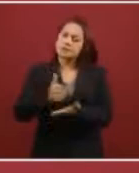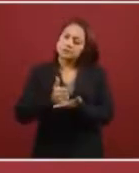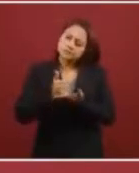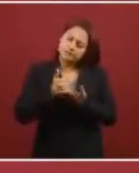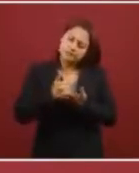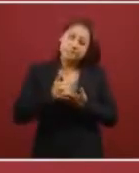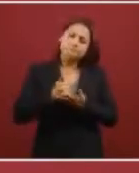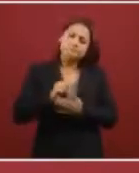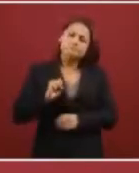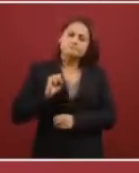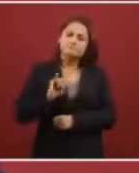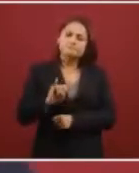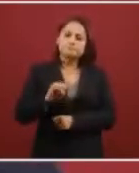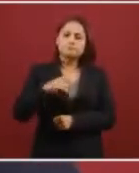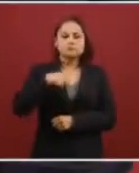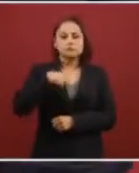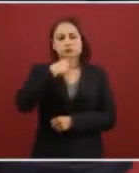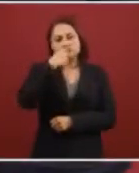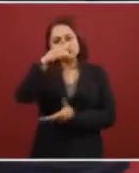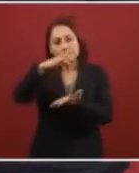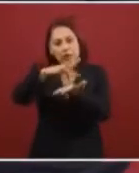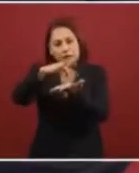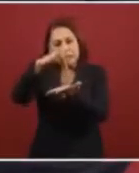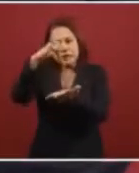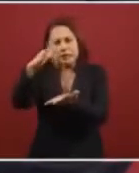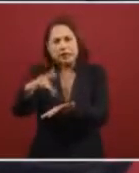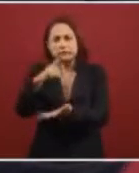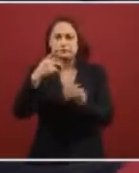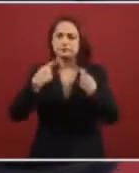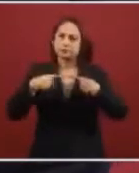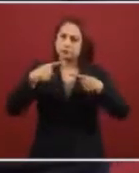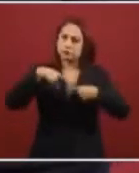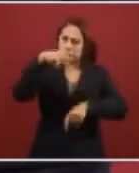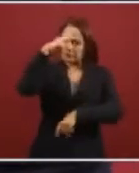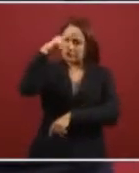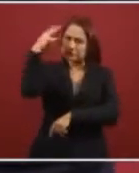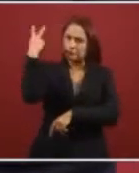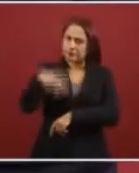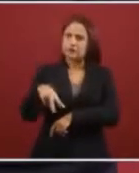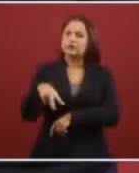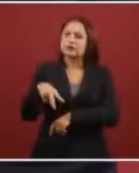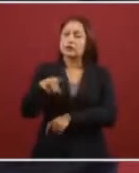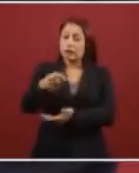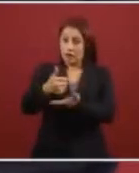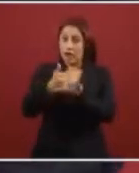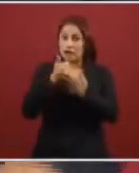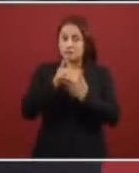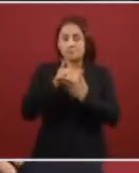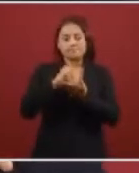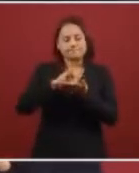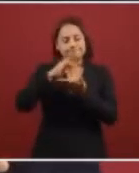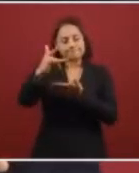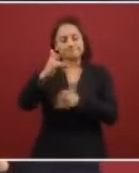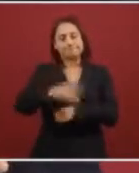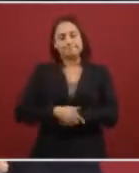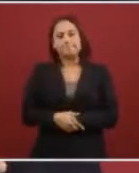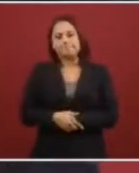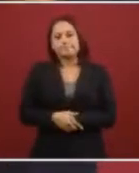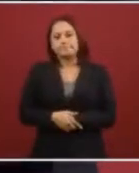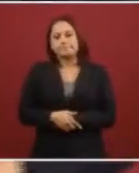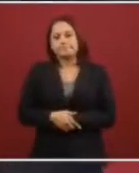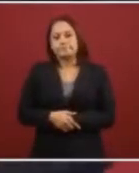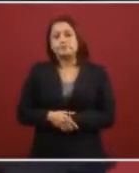I appreciate it very much. Los mexicanos. For the Mexican people that are supporting us. Nos están apoyando más. And they de los que